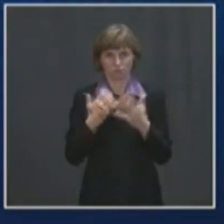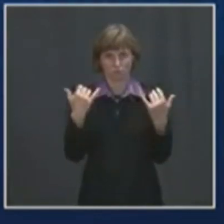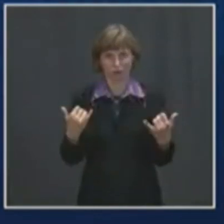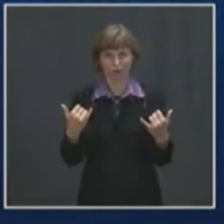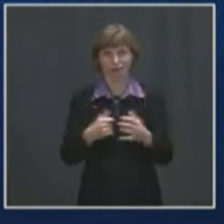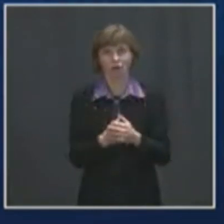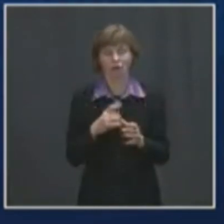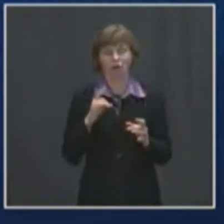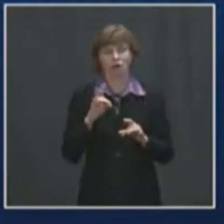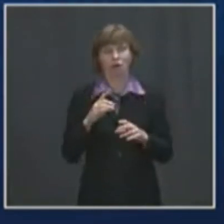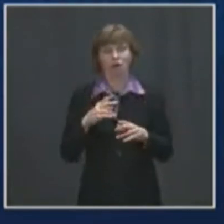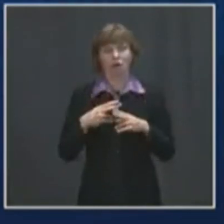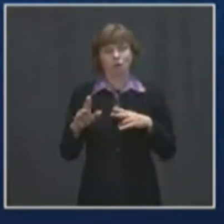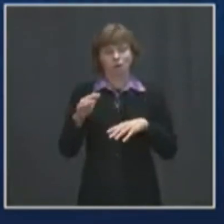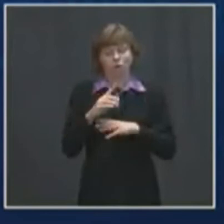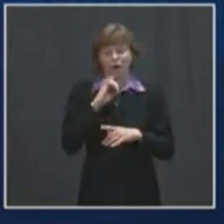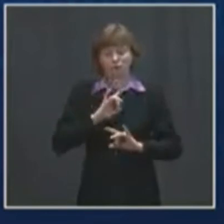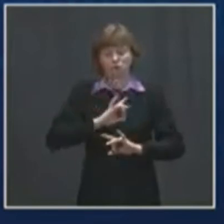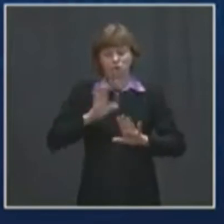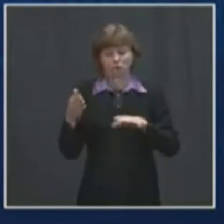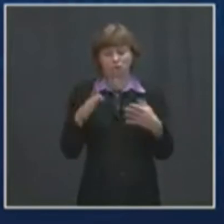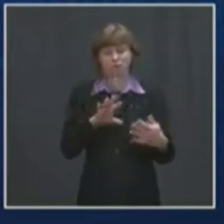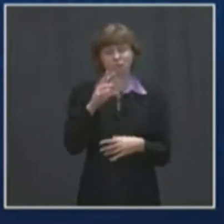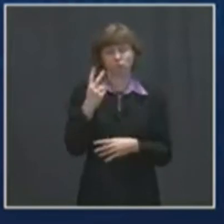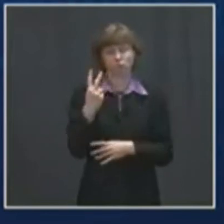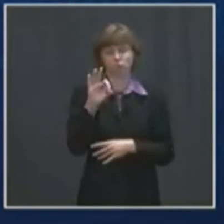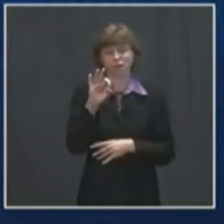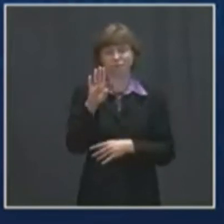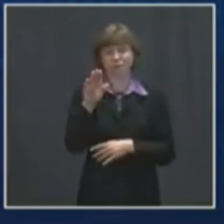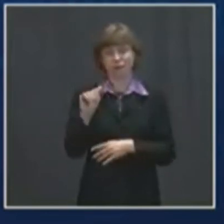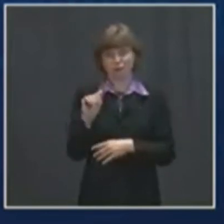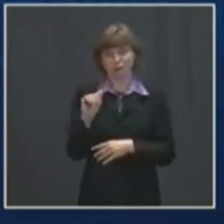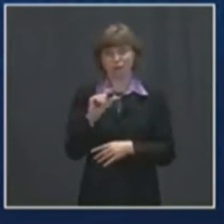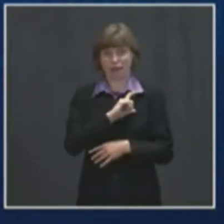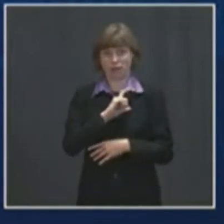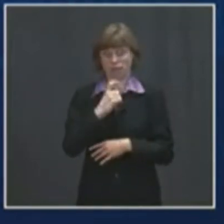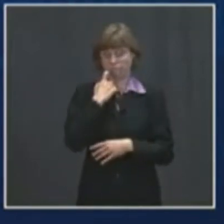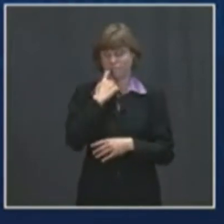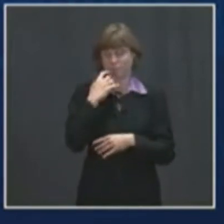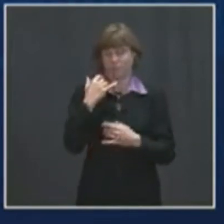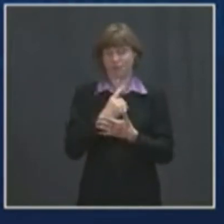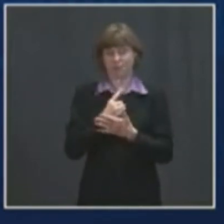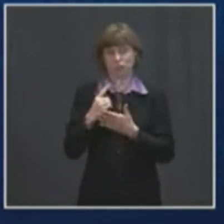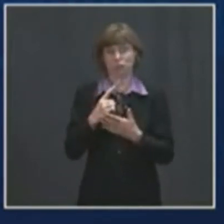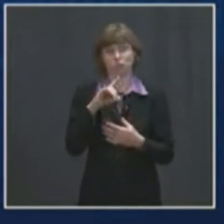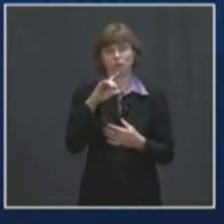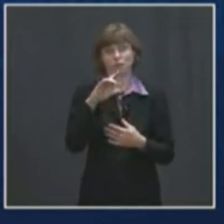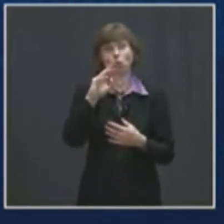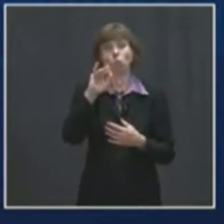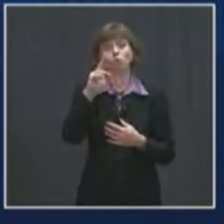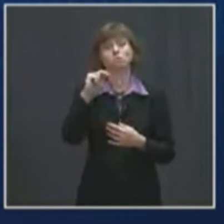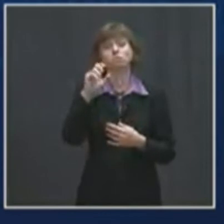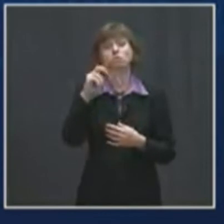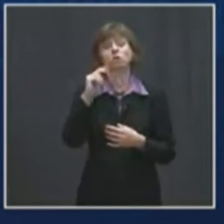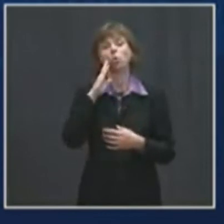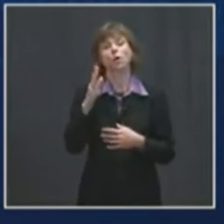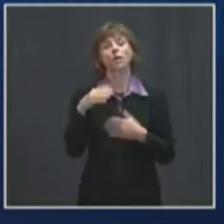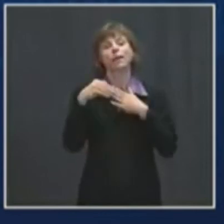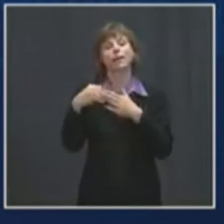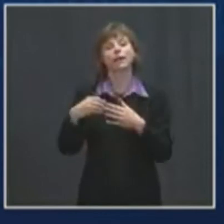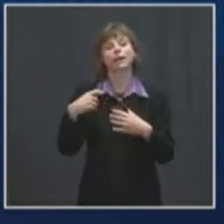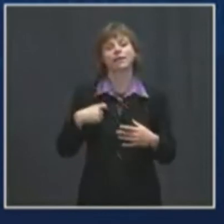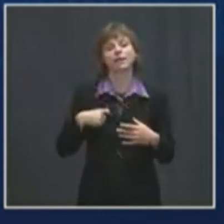deaths of 2 FBI special agents earlier this week. Acting Attorney General Monty Wilkinson will lead the delegation to both